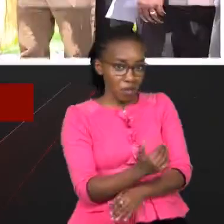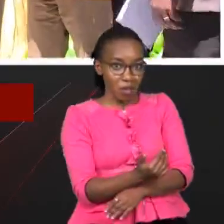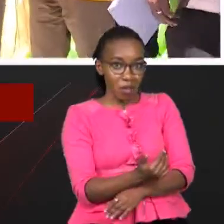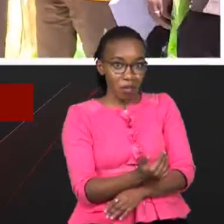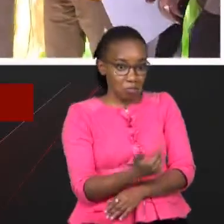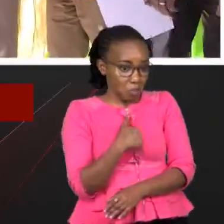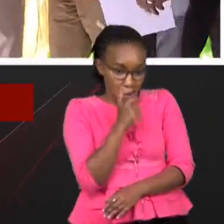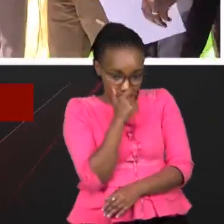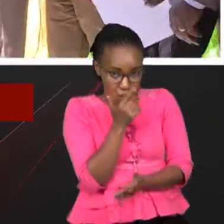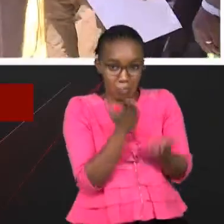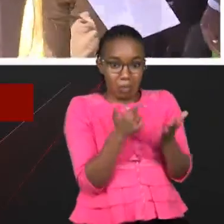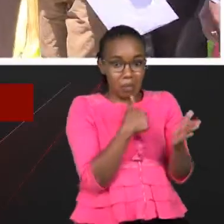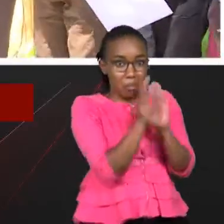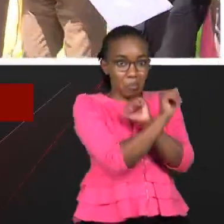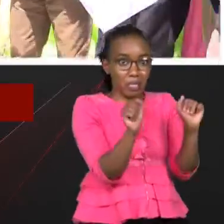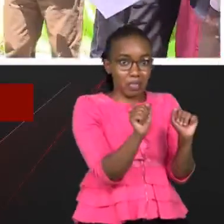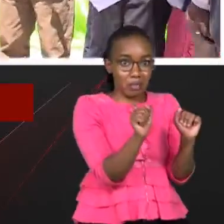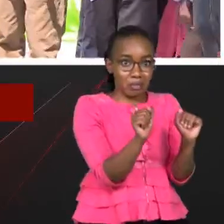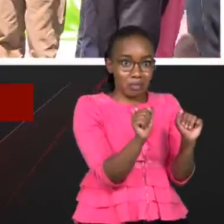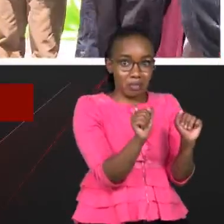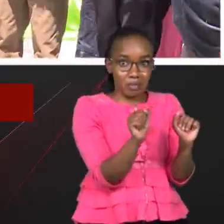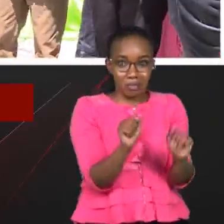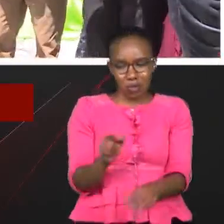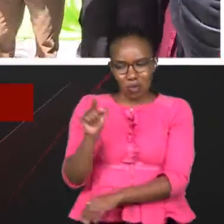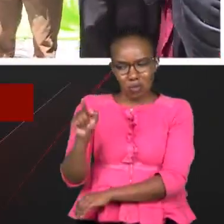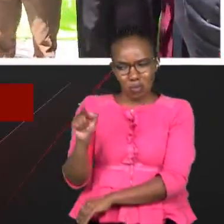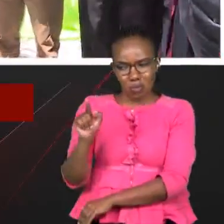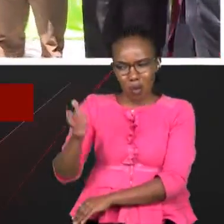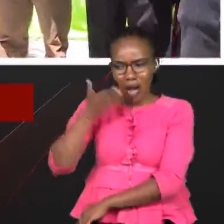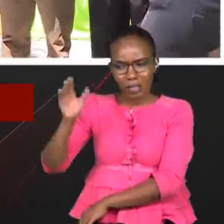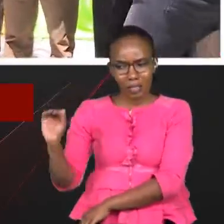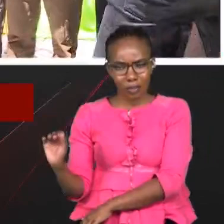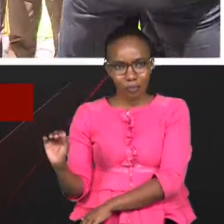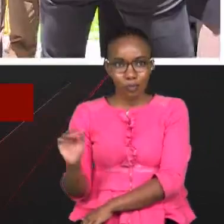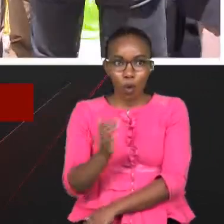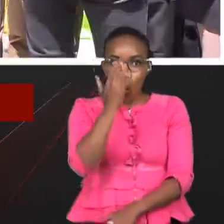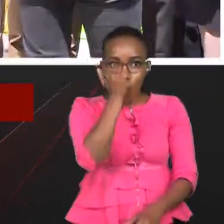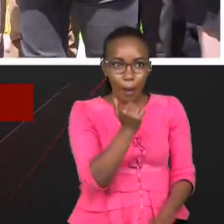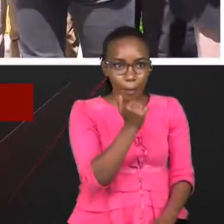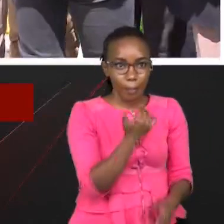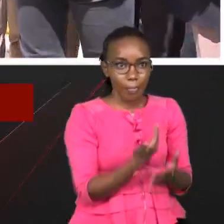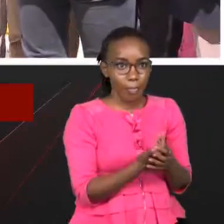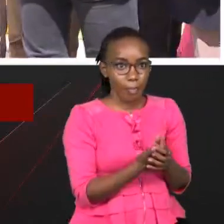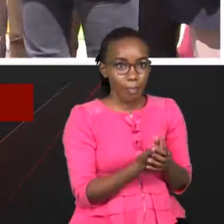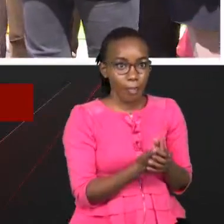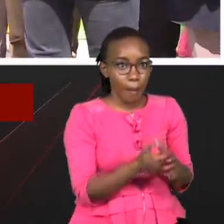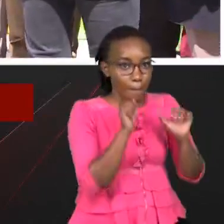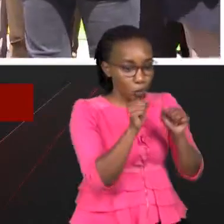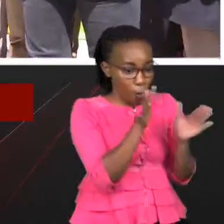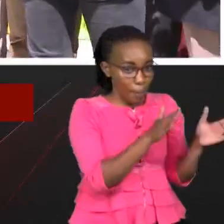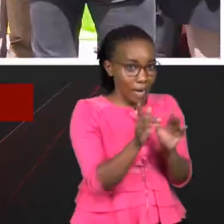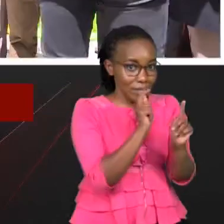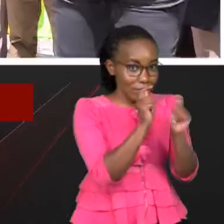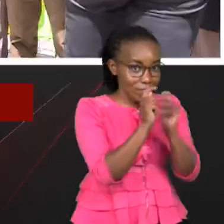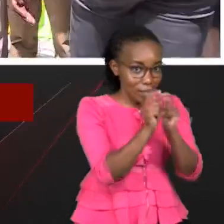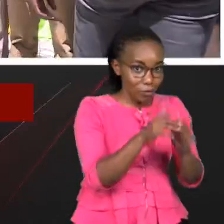was perhaps the president of the Republic of Kenya. No. You see, perhaps I can organize an interview for